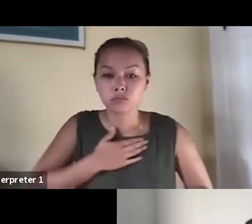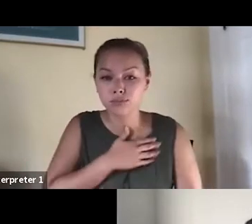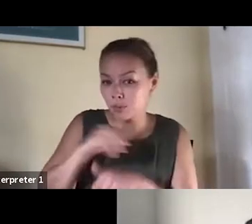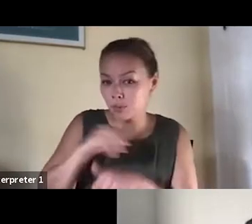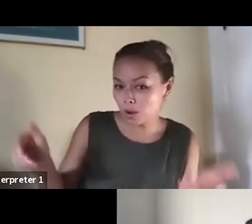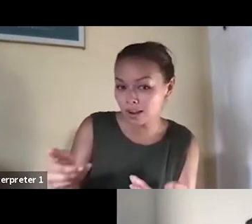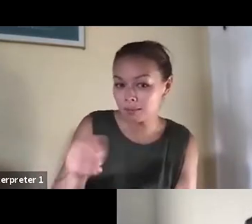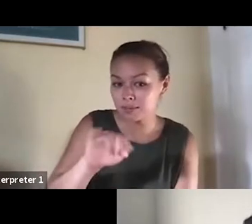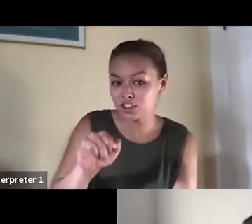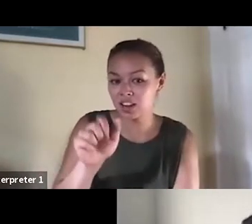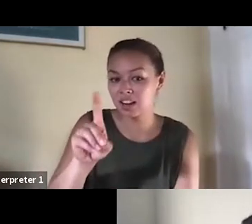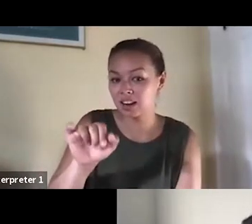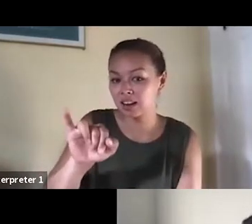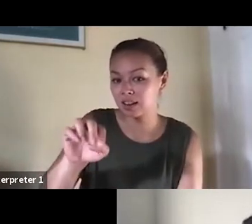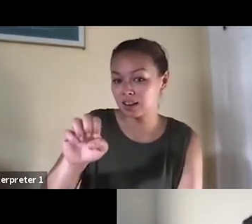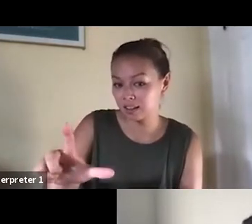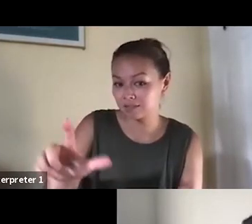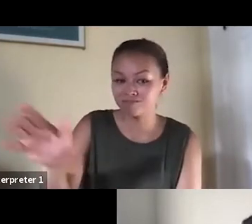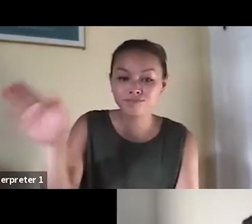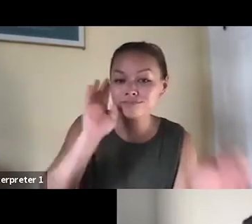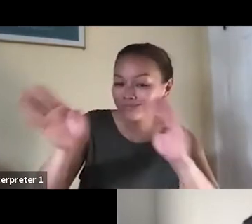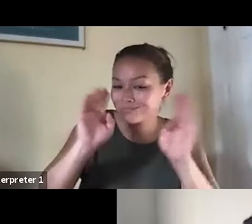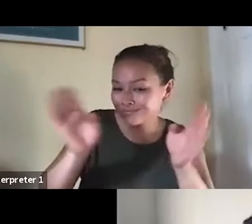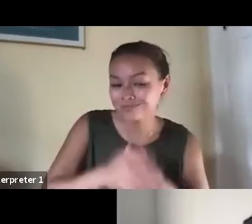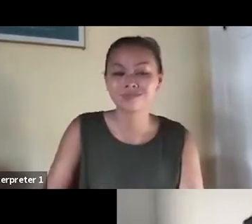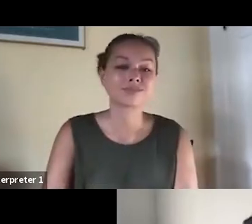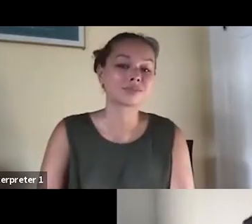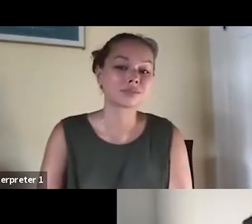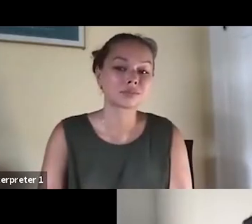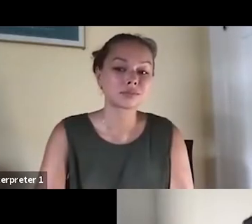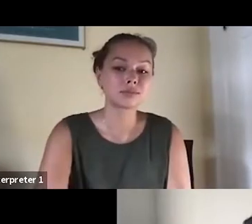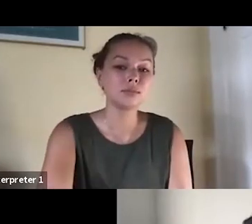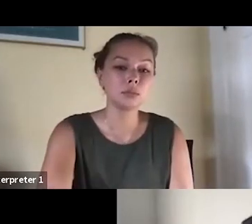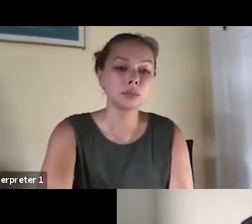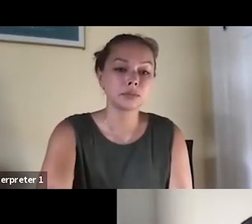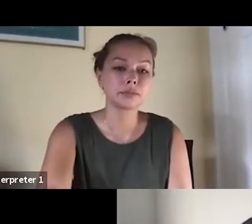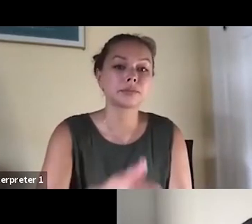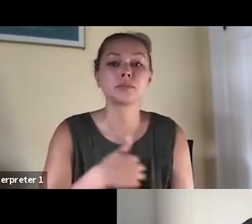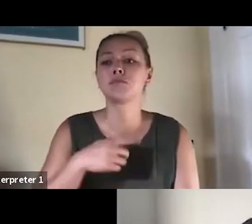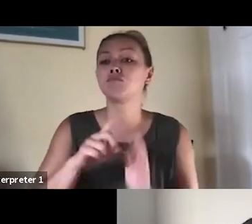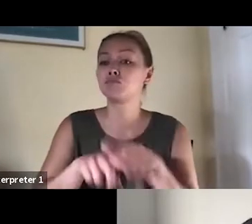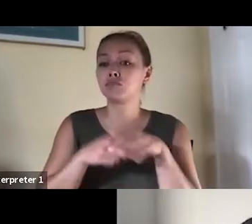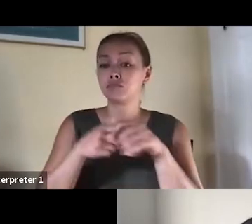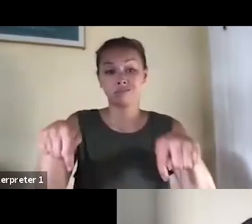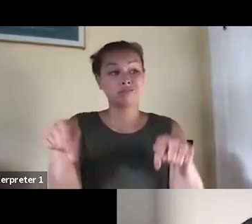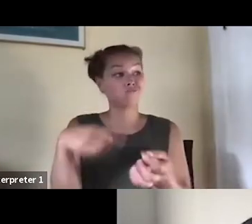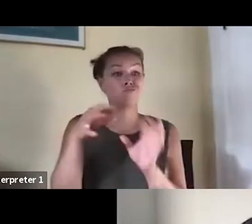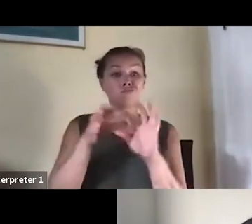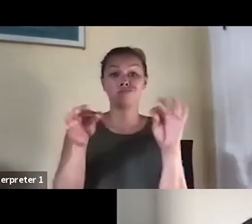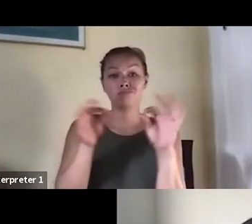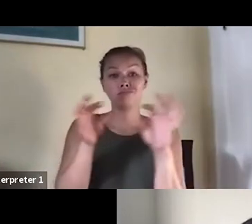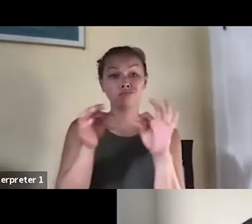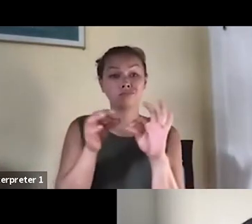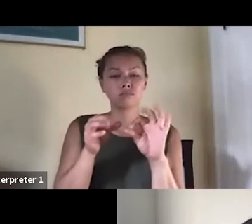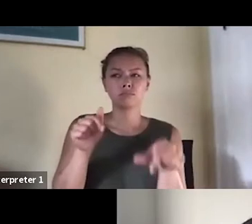Hey, thanks for having me. Hey, Jadiel. Now, I'd like to start the conversation off by reflecting on the current landscape of language in